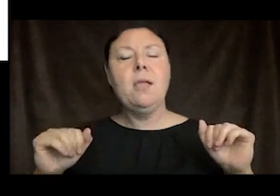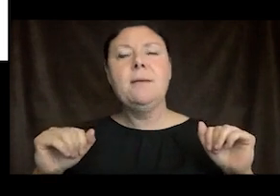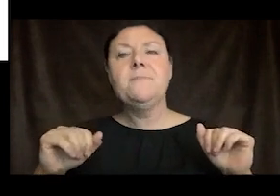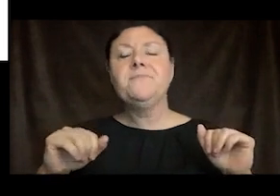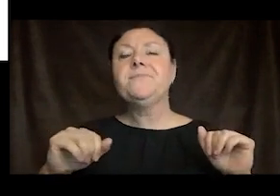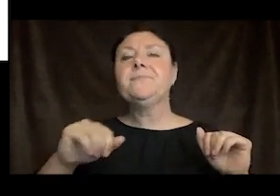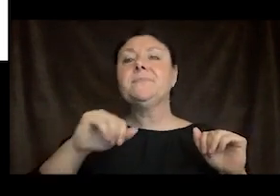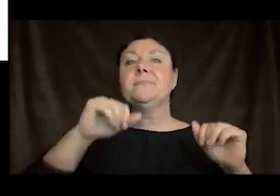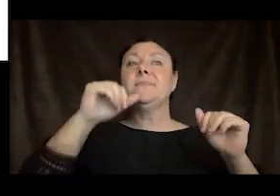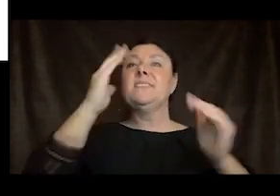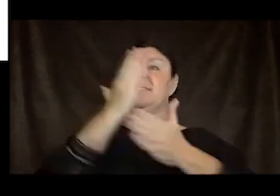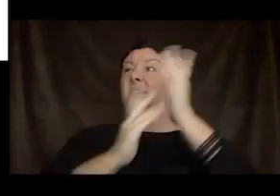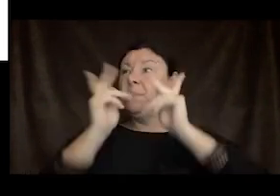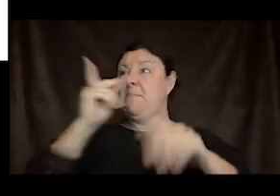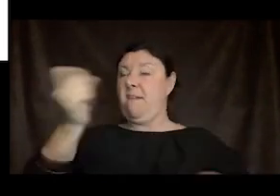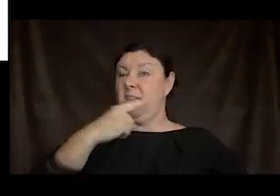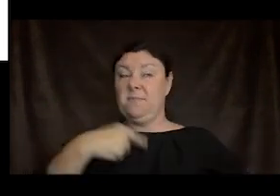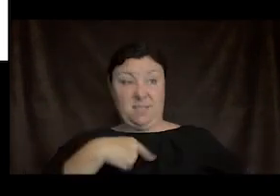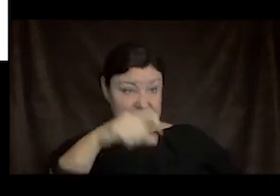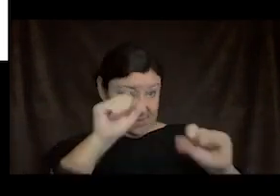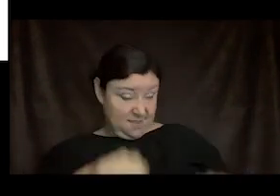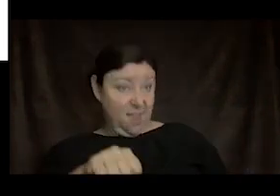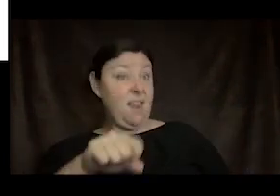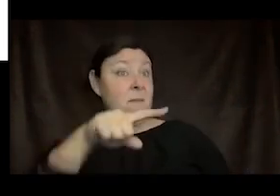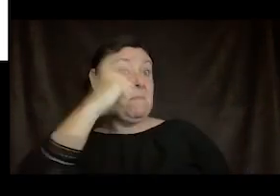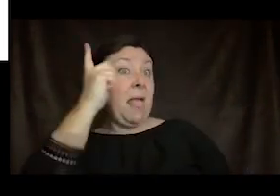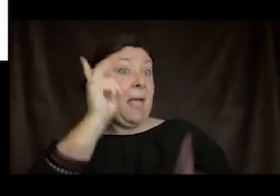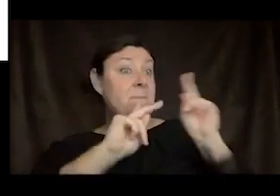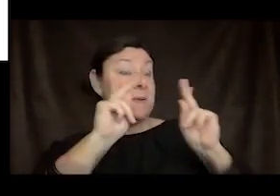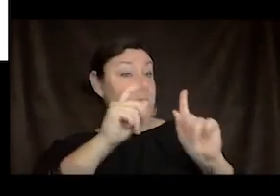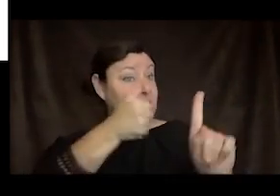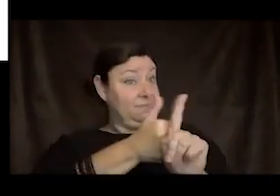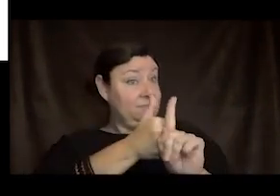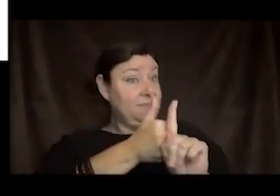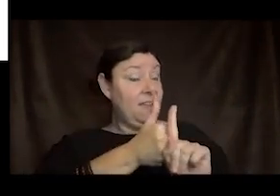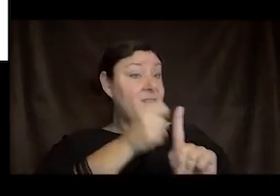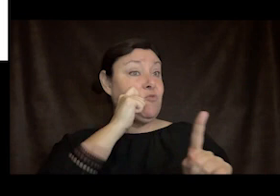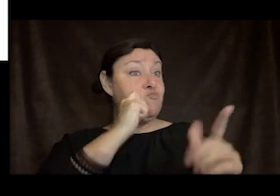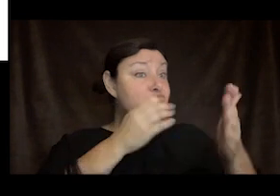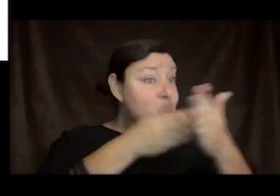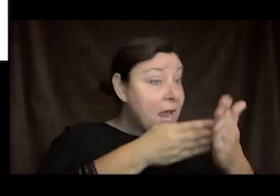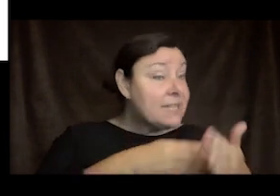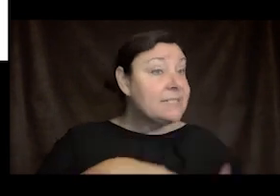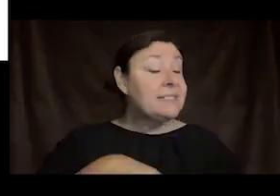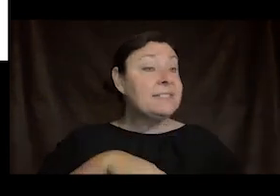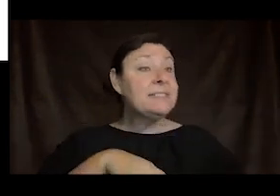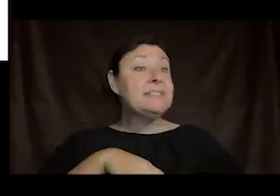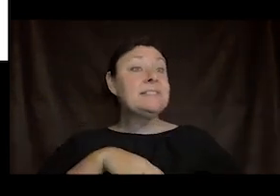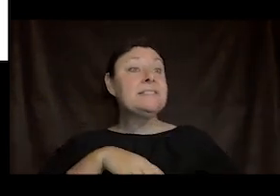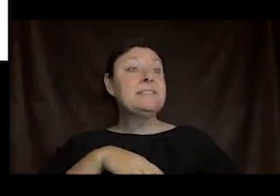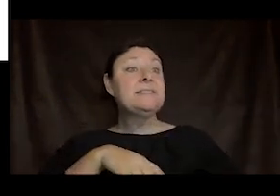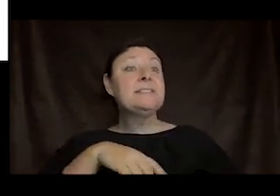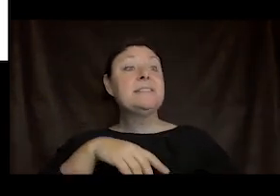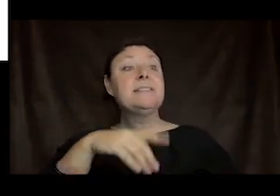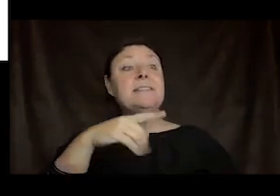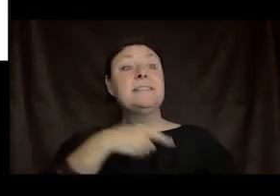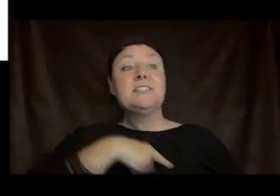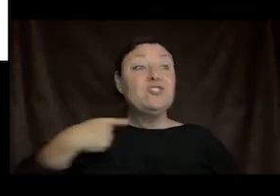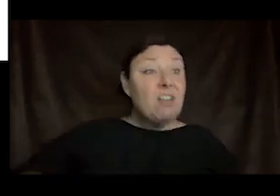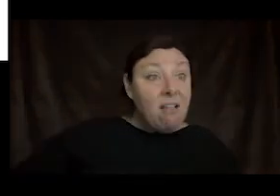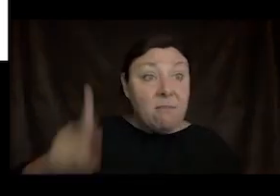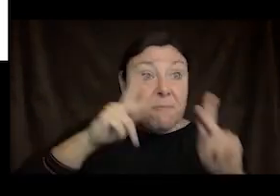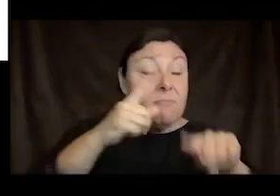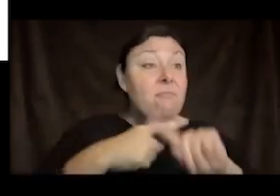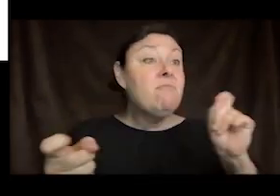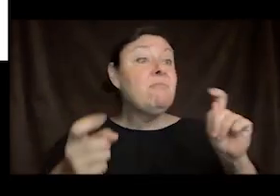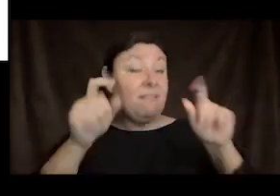be racist? You know, can Asian people be racist? Or other people that they feel might have had some, indigenous people, for an